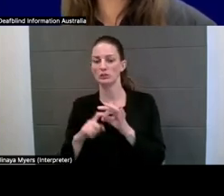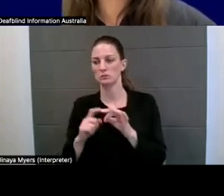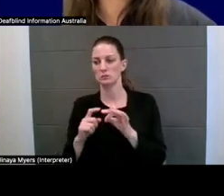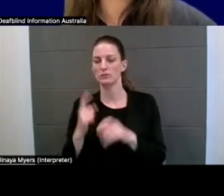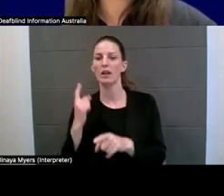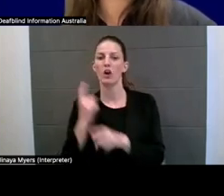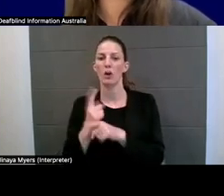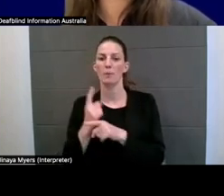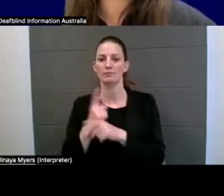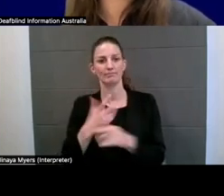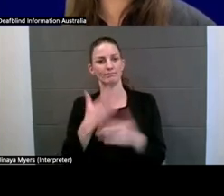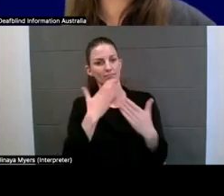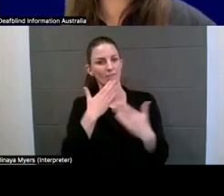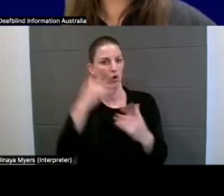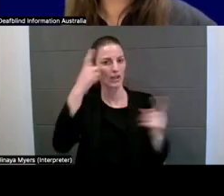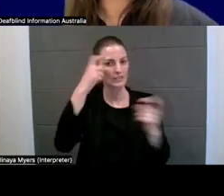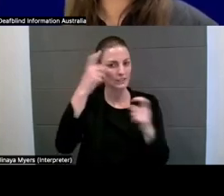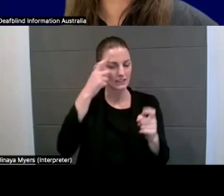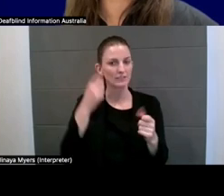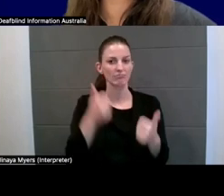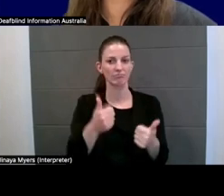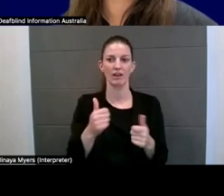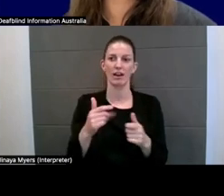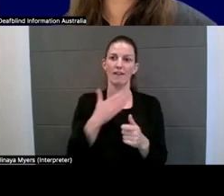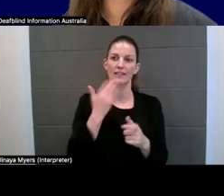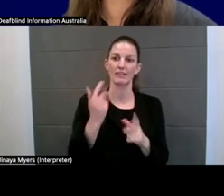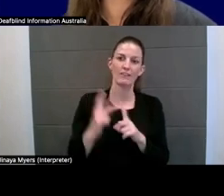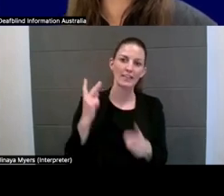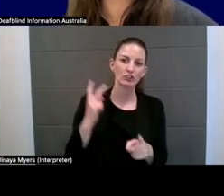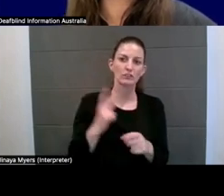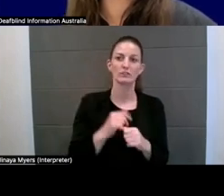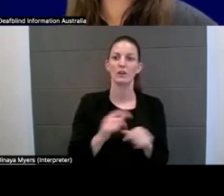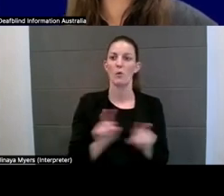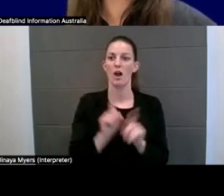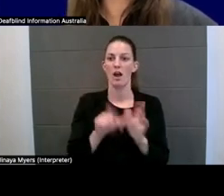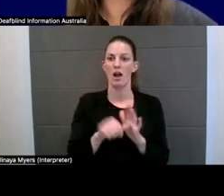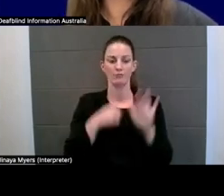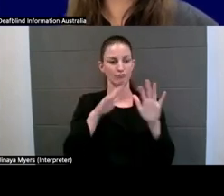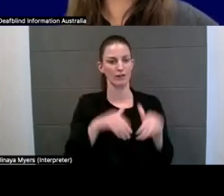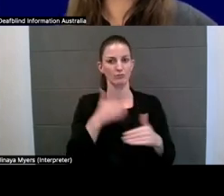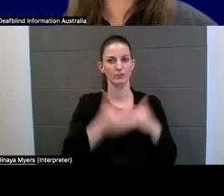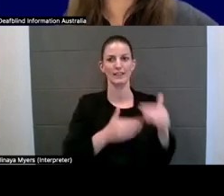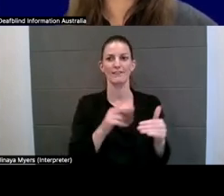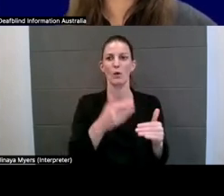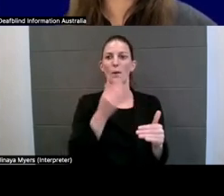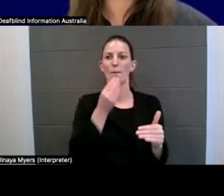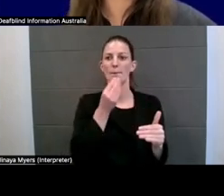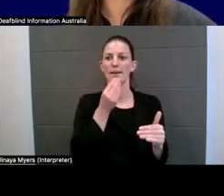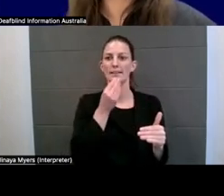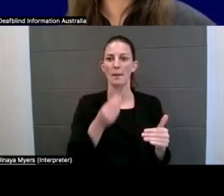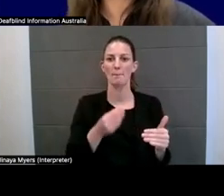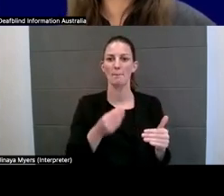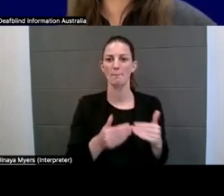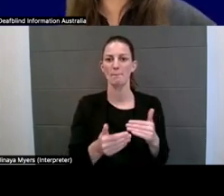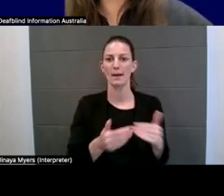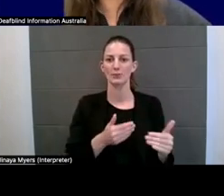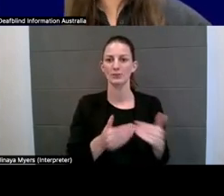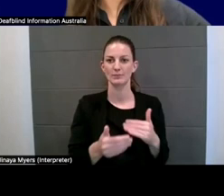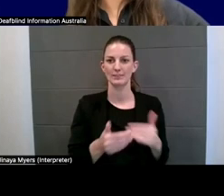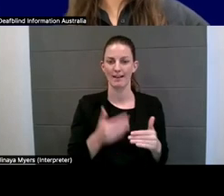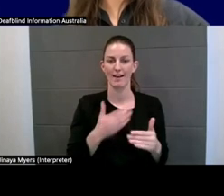Emma. Lovely to have this webinar today as I write processes for mealtime management. Love safety with